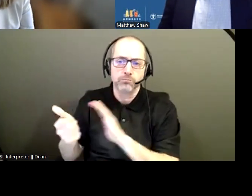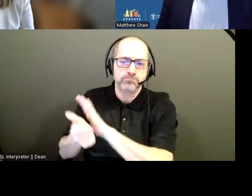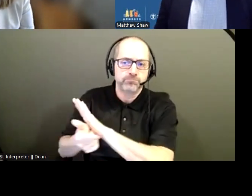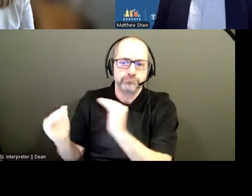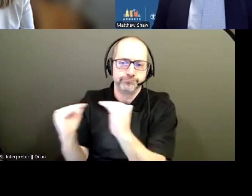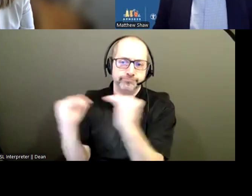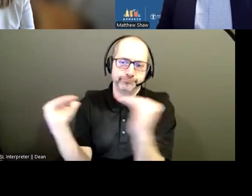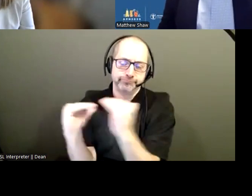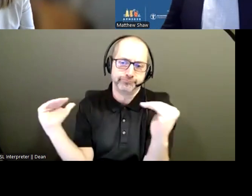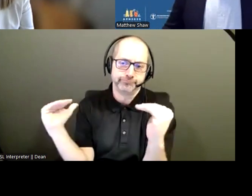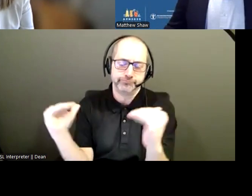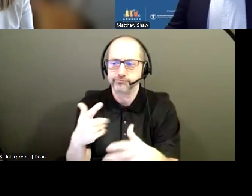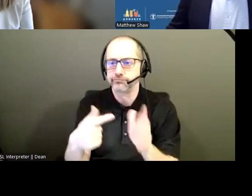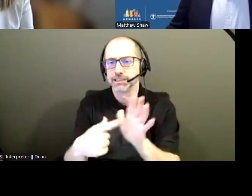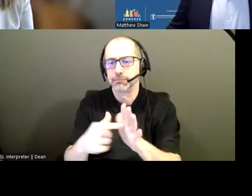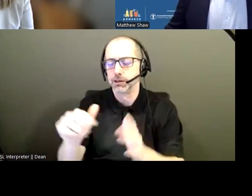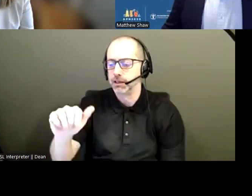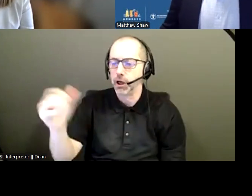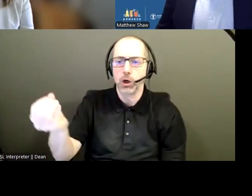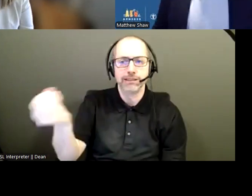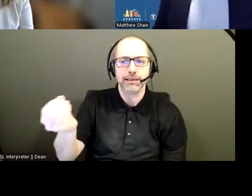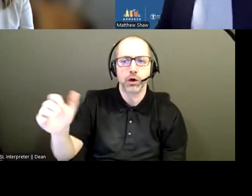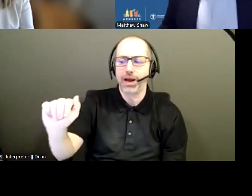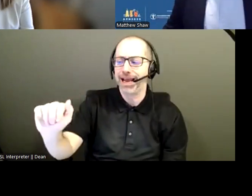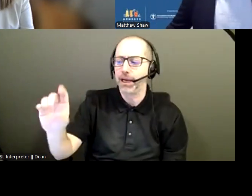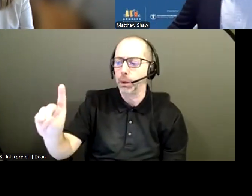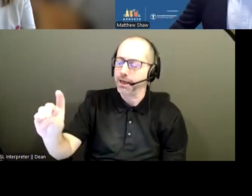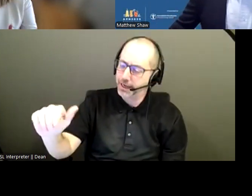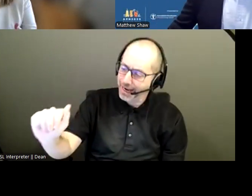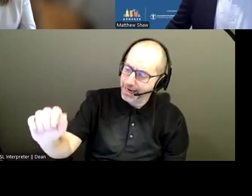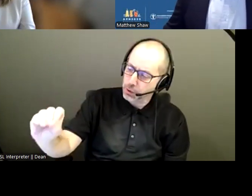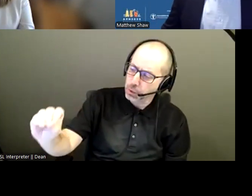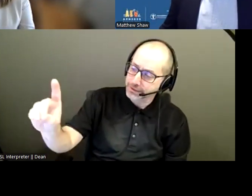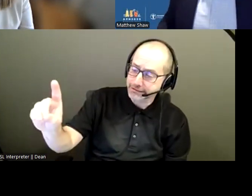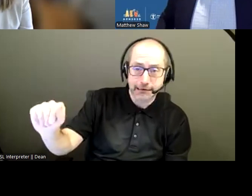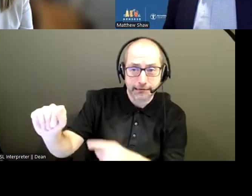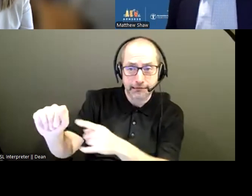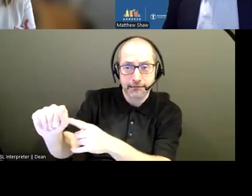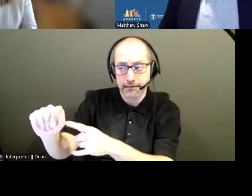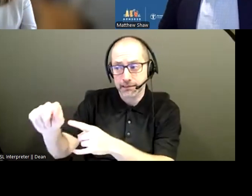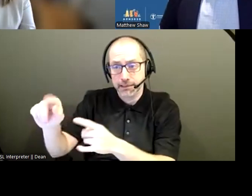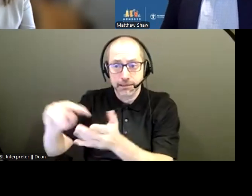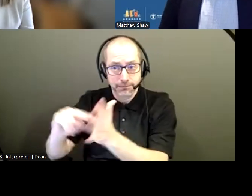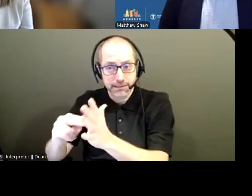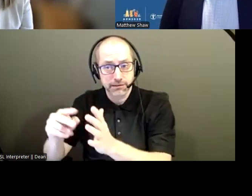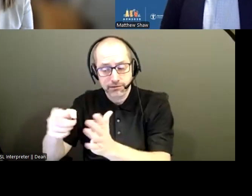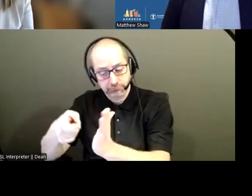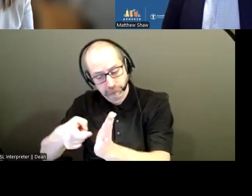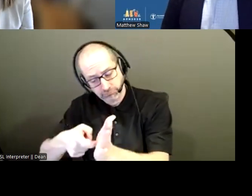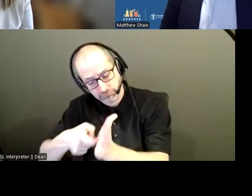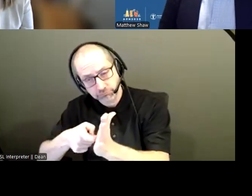like AODA in Ontario, and you have to provide training. People have to be trained